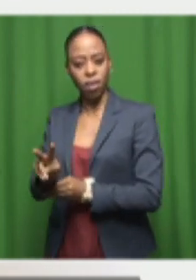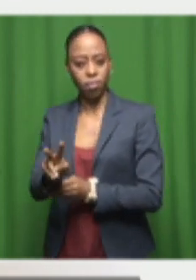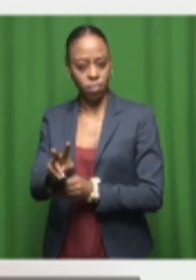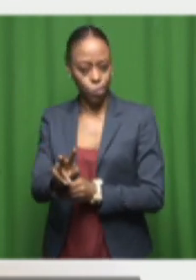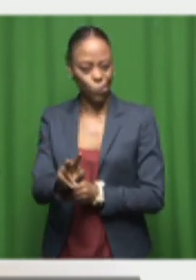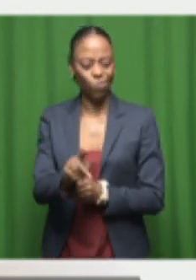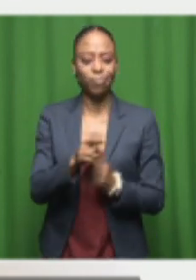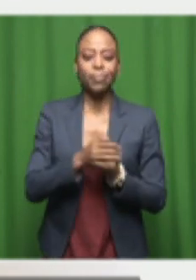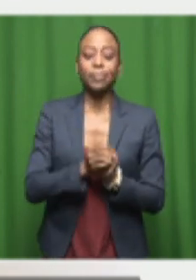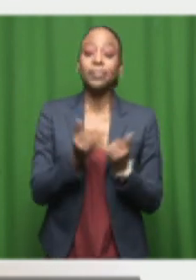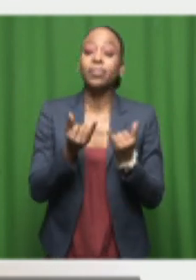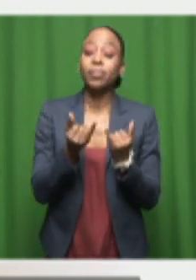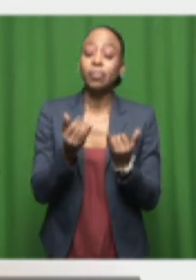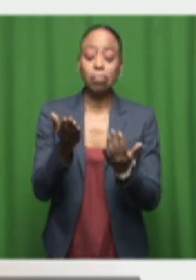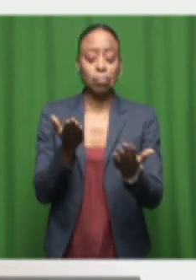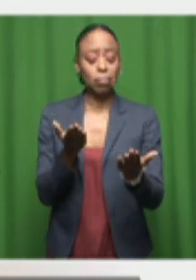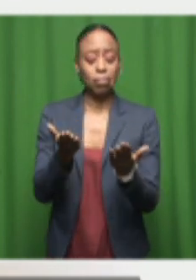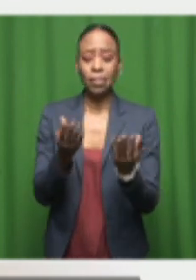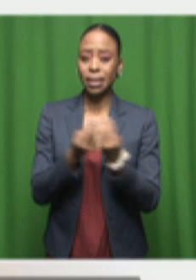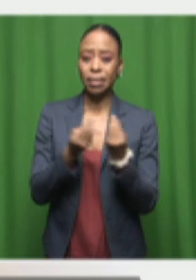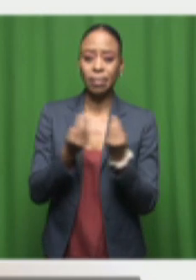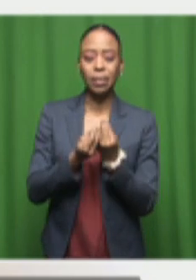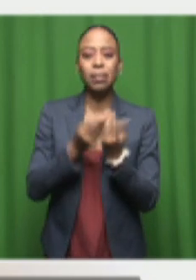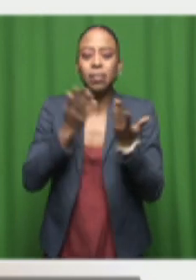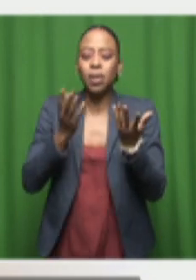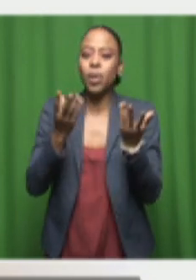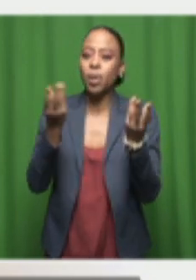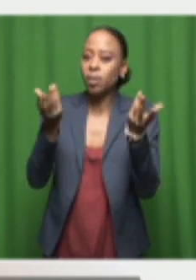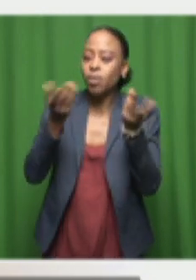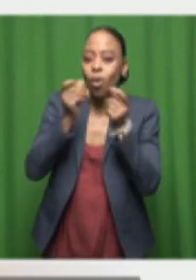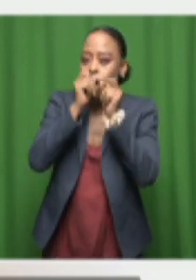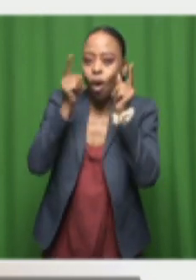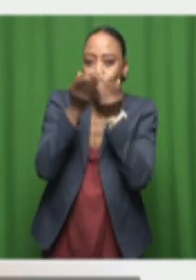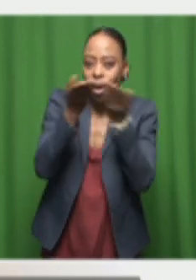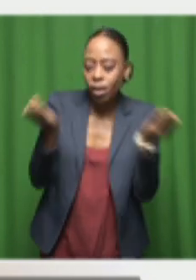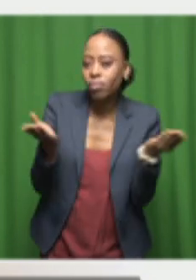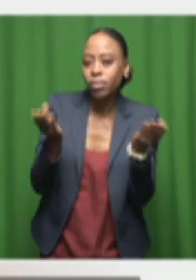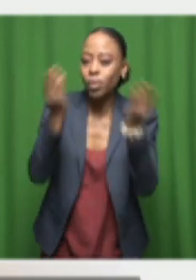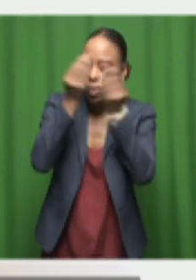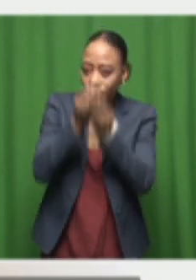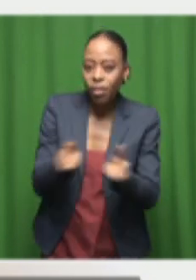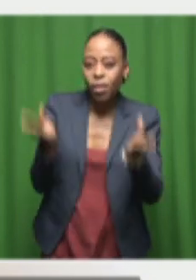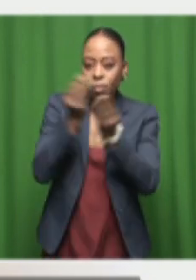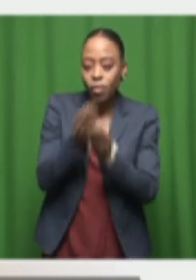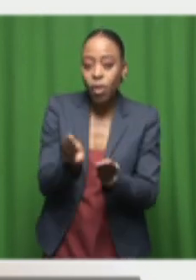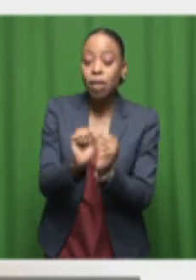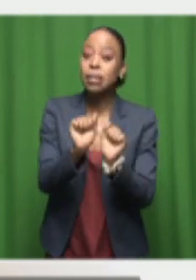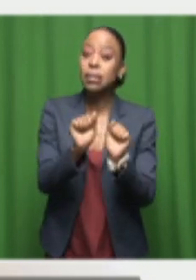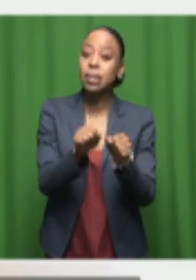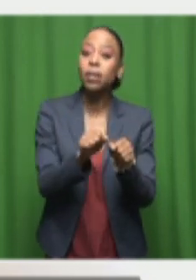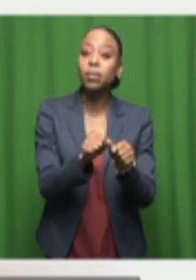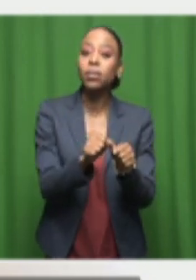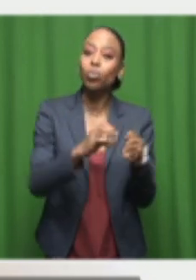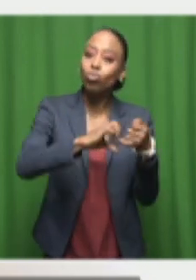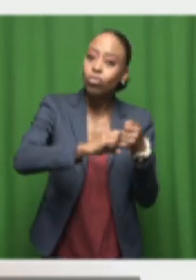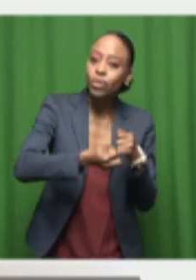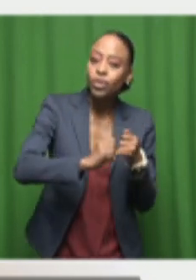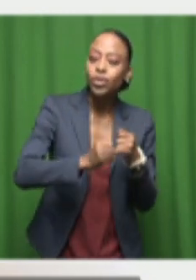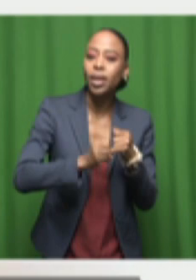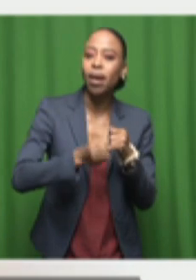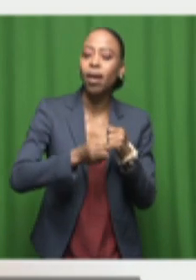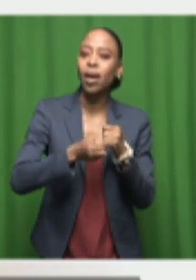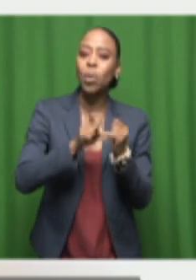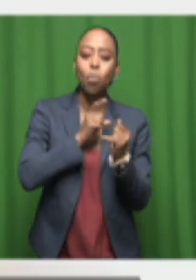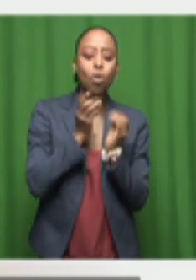women. And this is something that has been well known. And we also know that there have been interventions that have been directed at trying